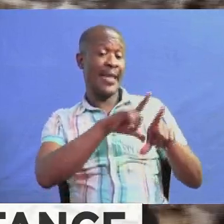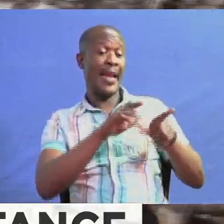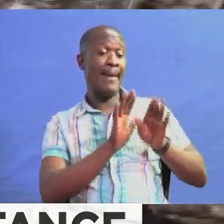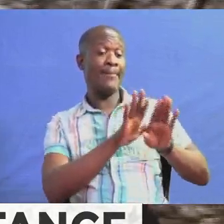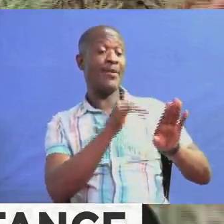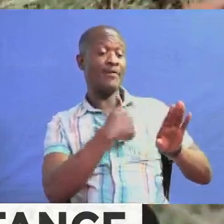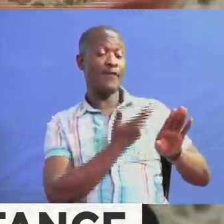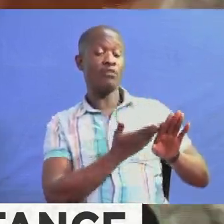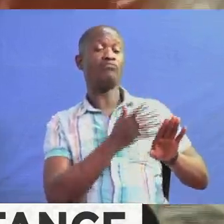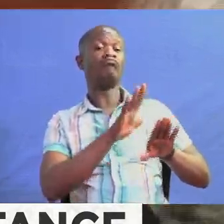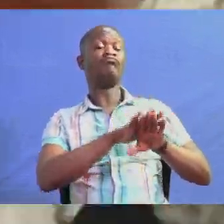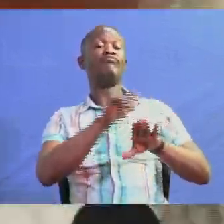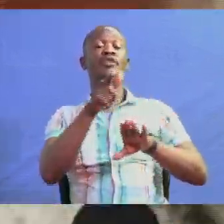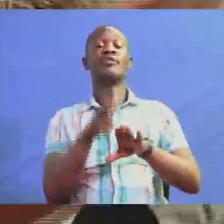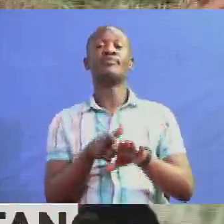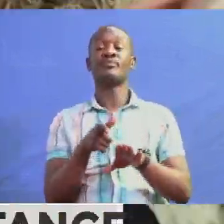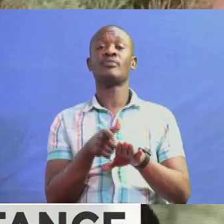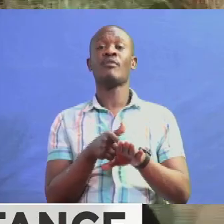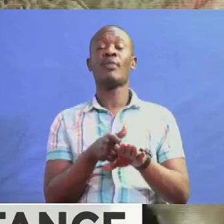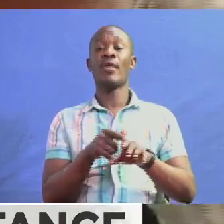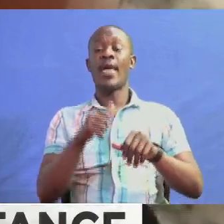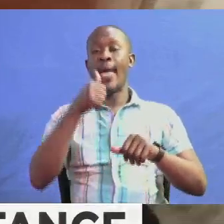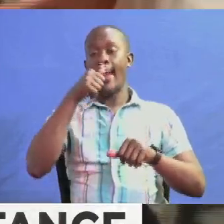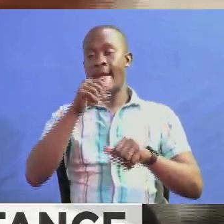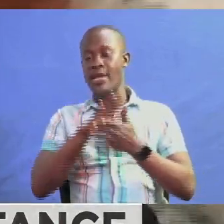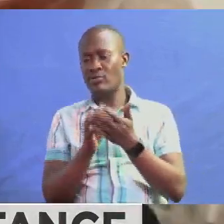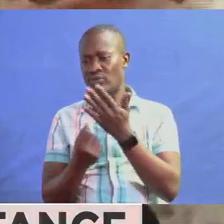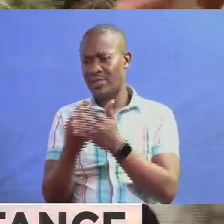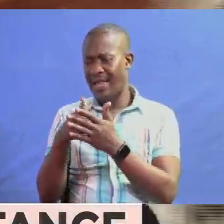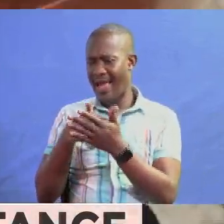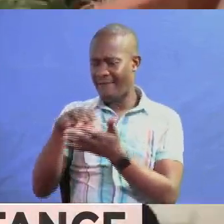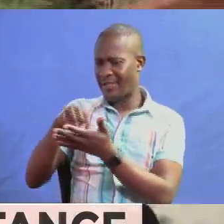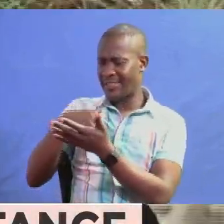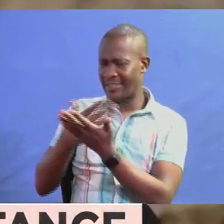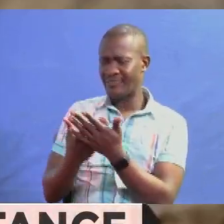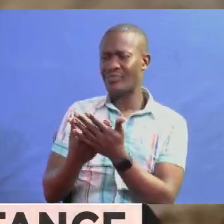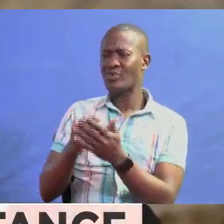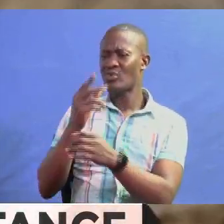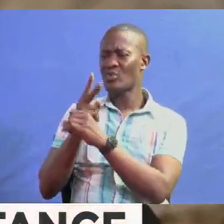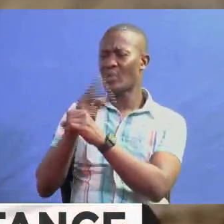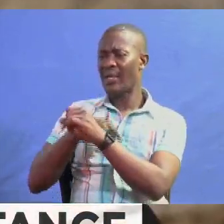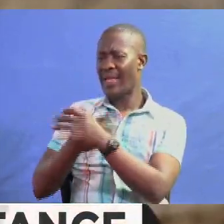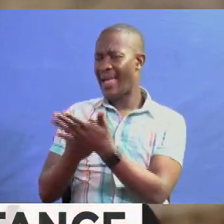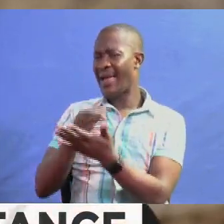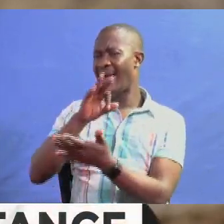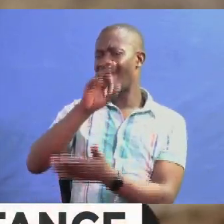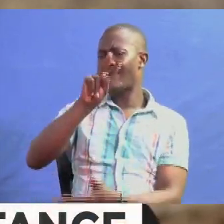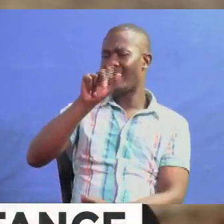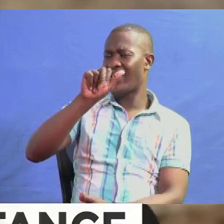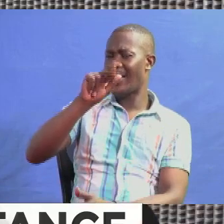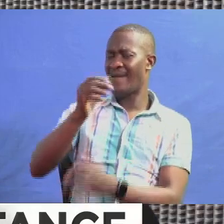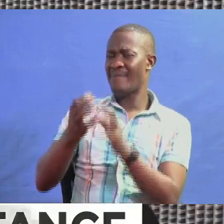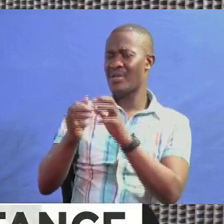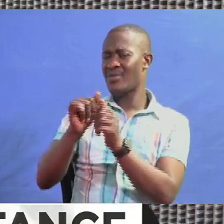prone to mudslides. Hedstrom says new seedlings have a better chance of stabilizing burned out areas if fungi are mixed with their